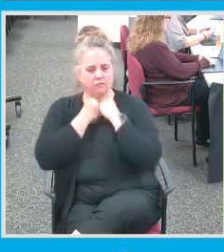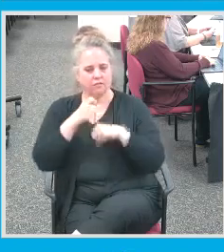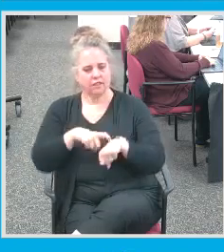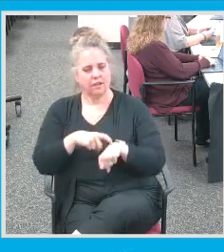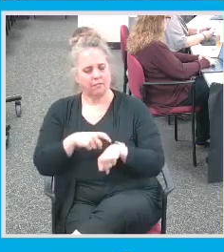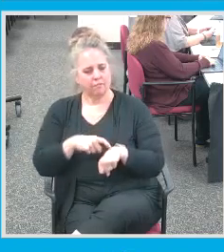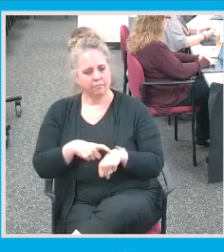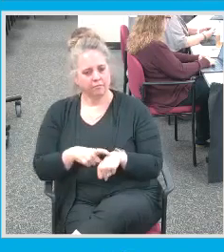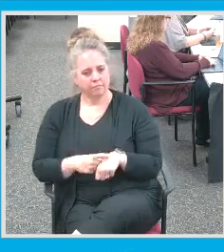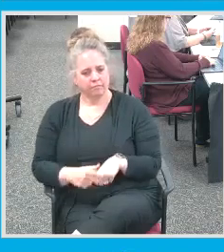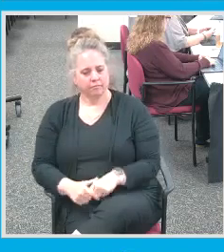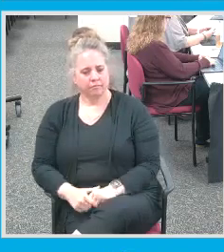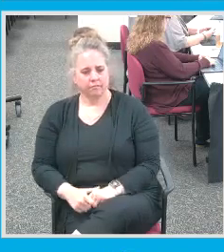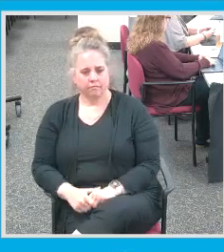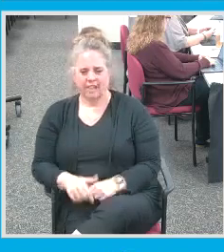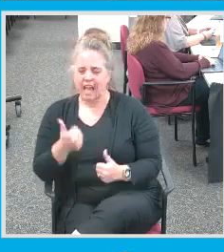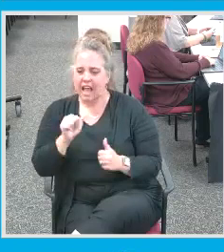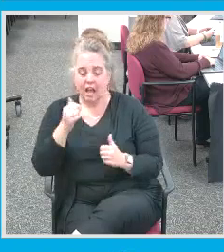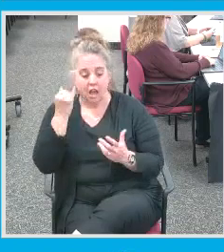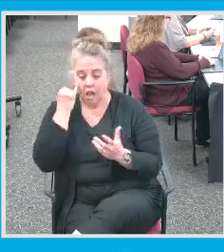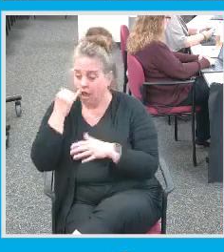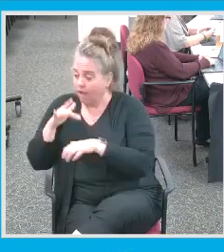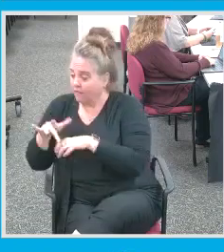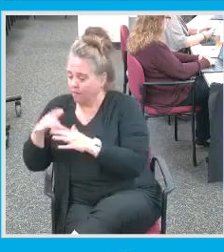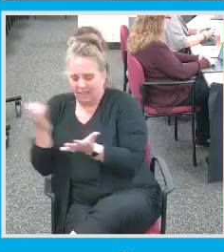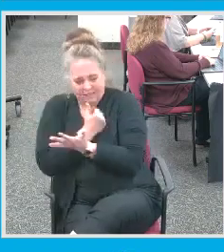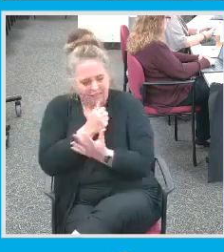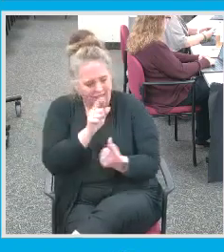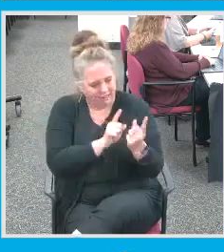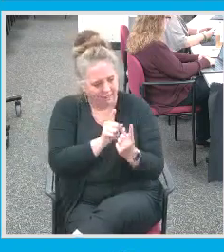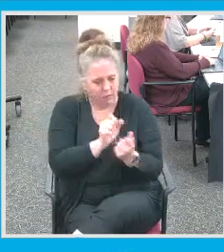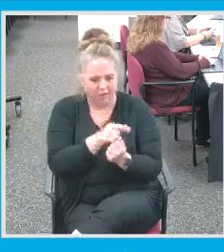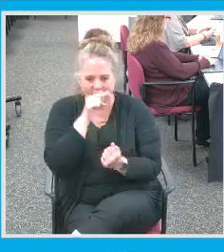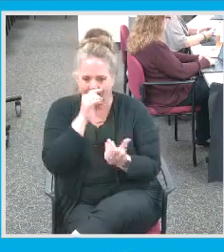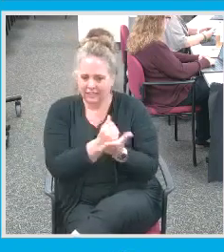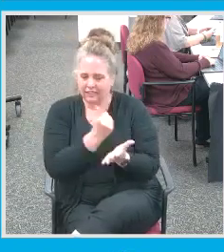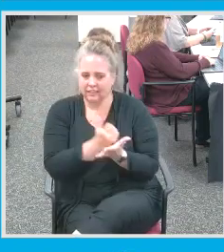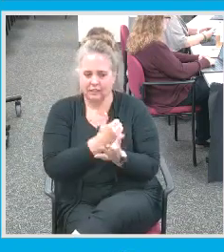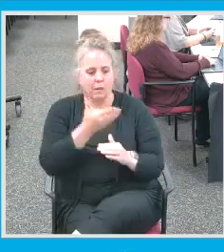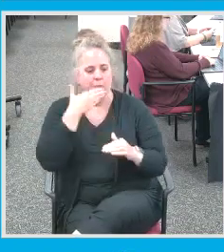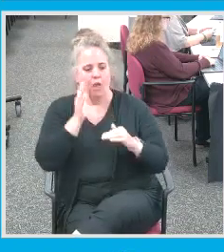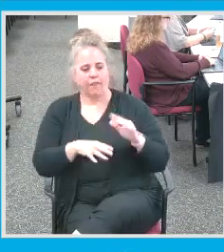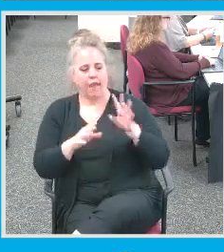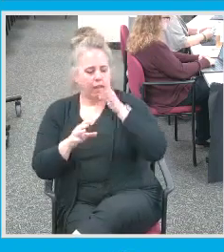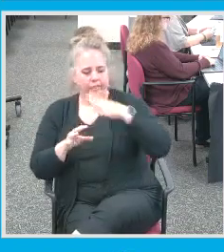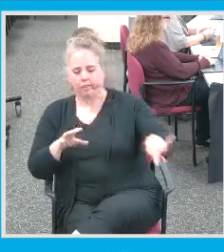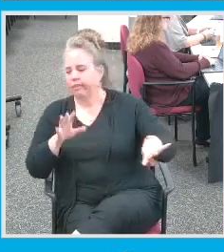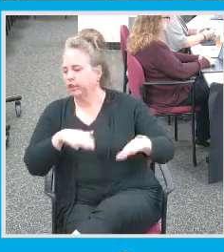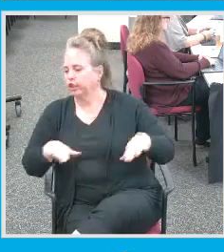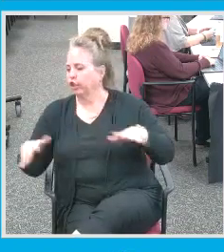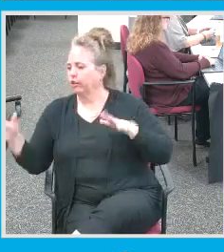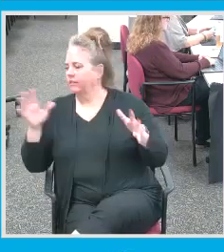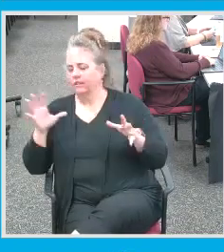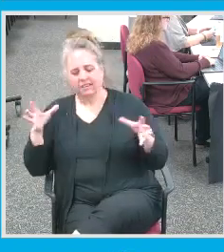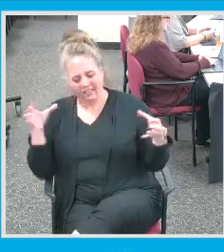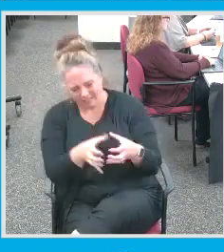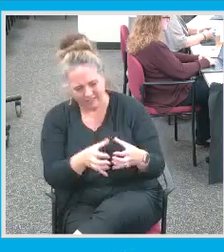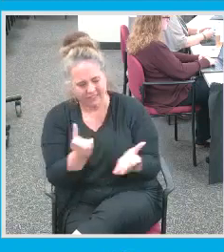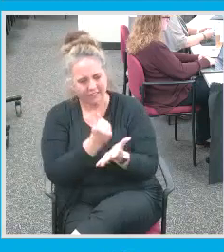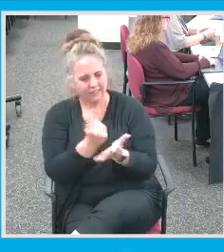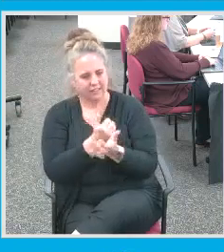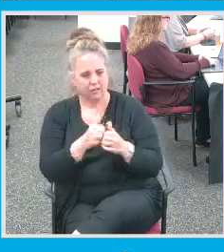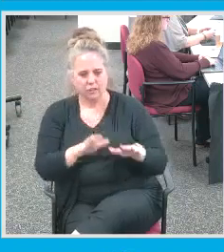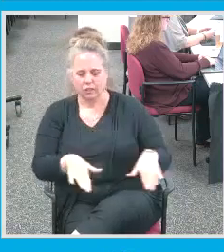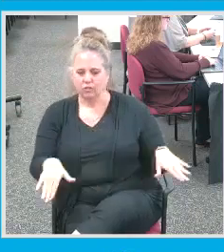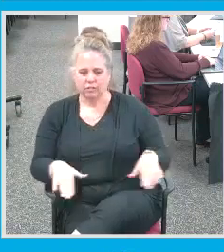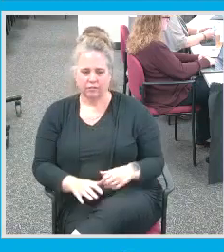with your children is better than no time. So fight for that time. I also see that we have a lot of children, a lot of